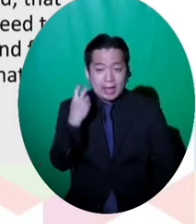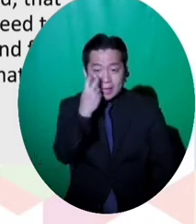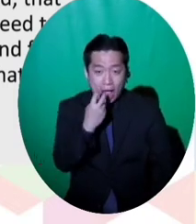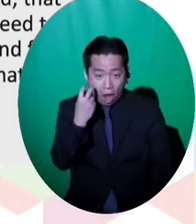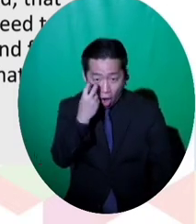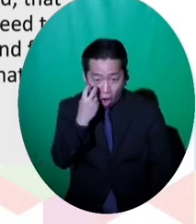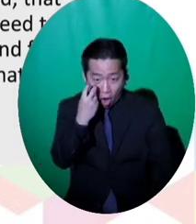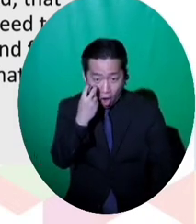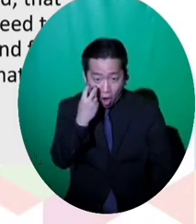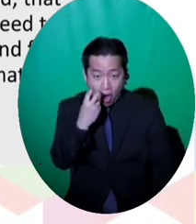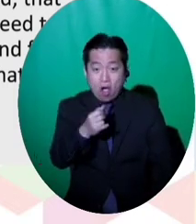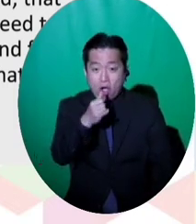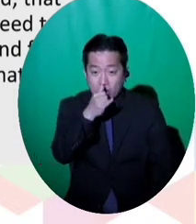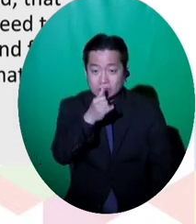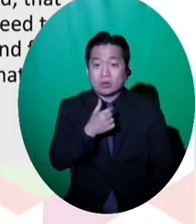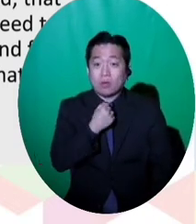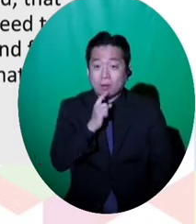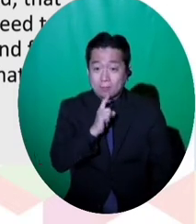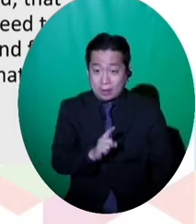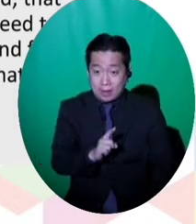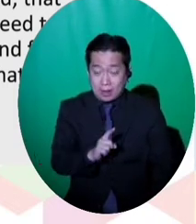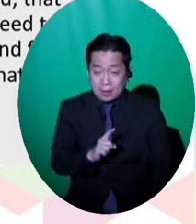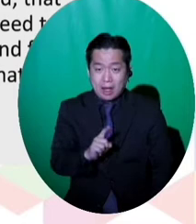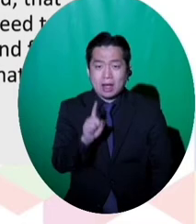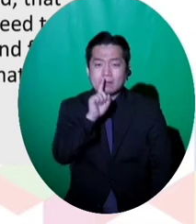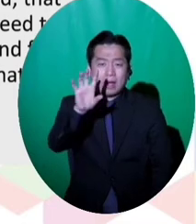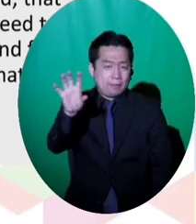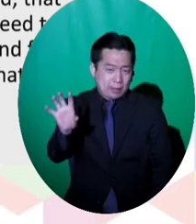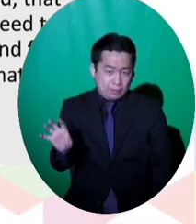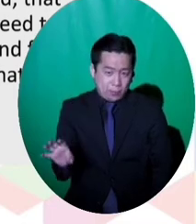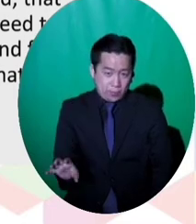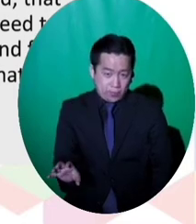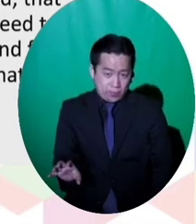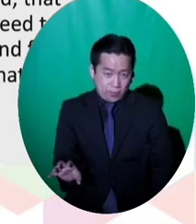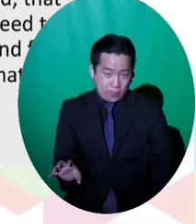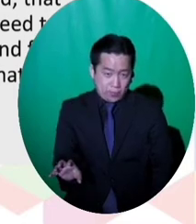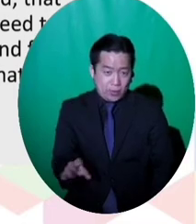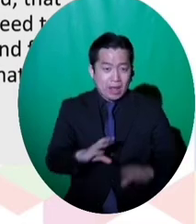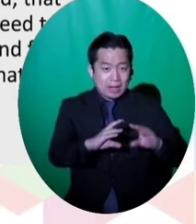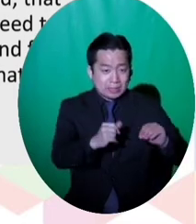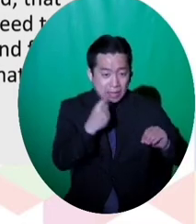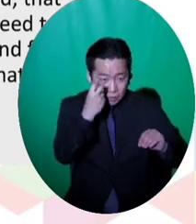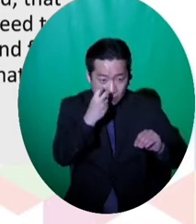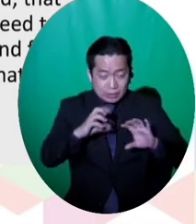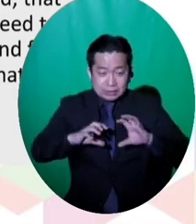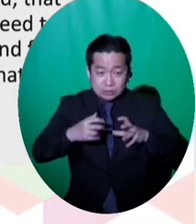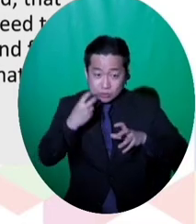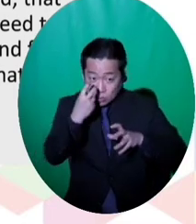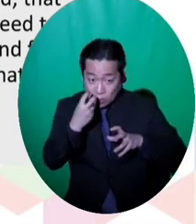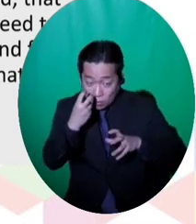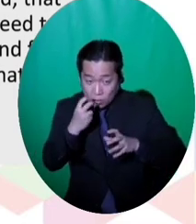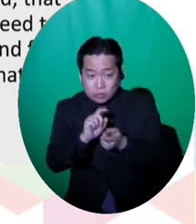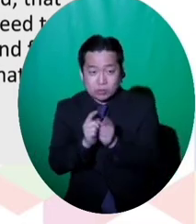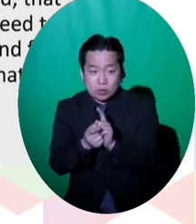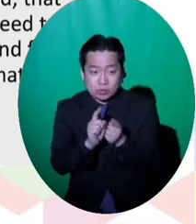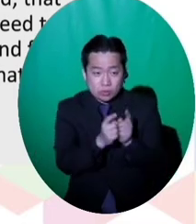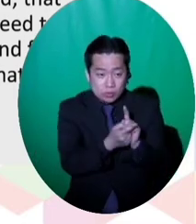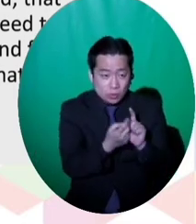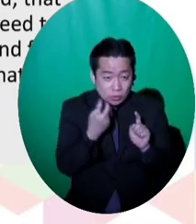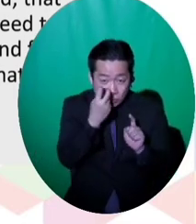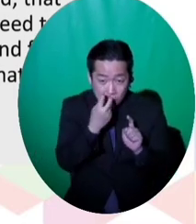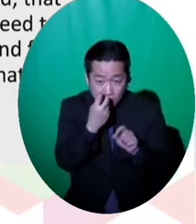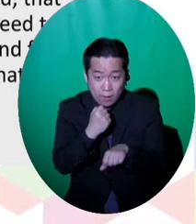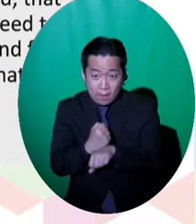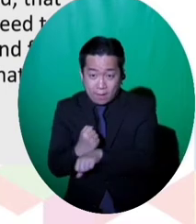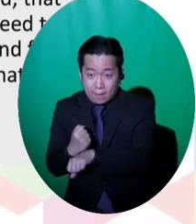and for one another. As we talked, that became a frame within which everything else seemed to fit. The need to shift from a system based